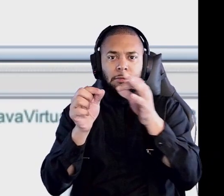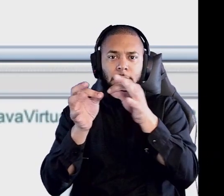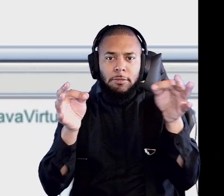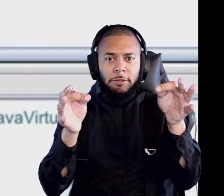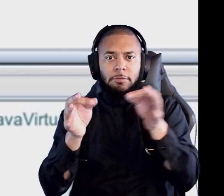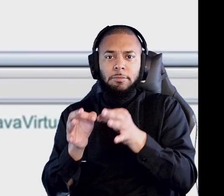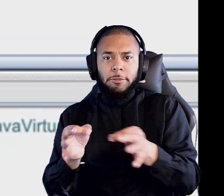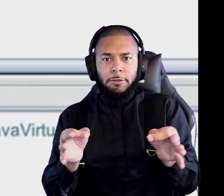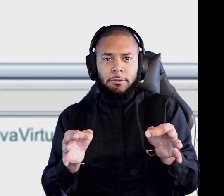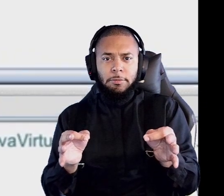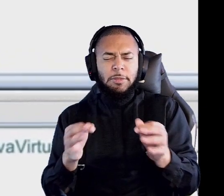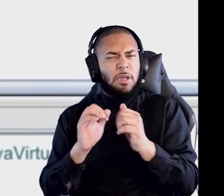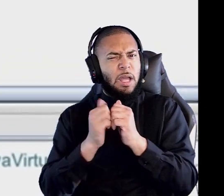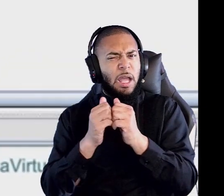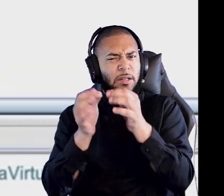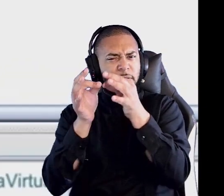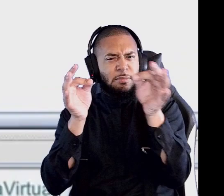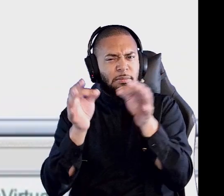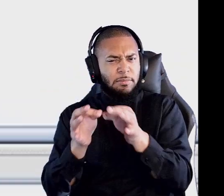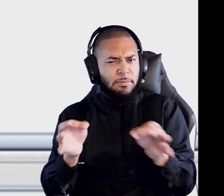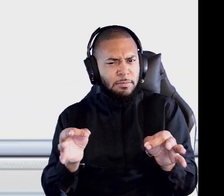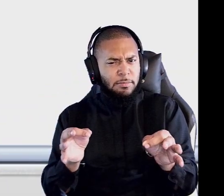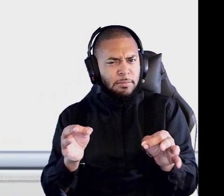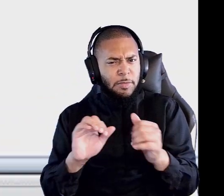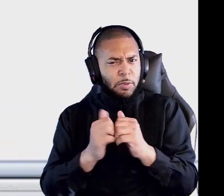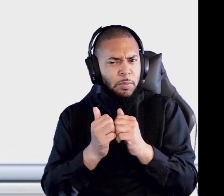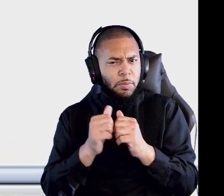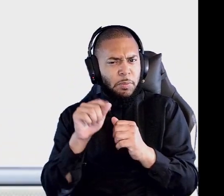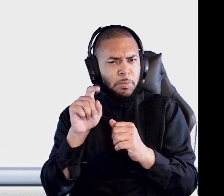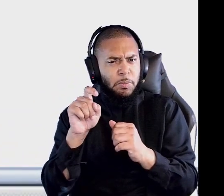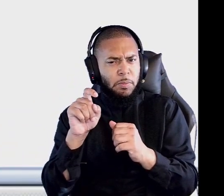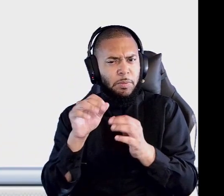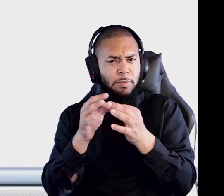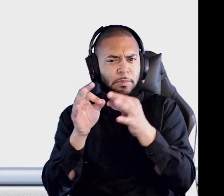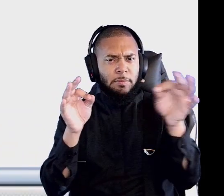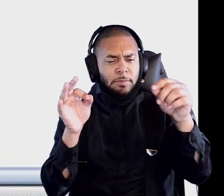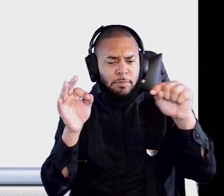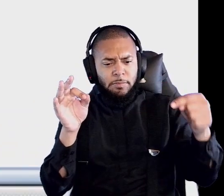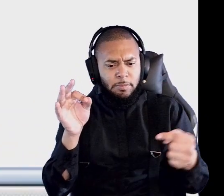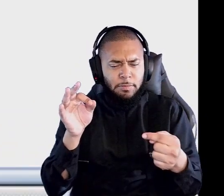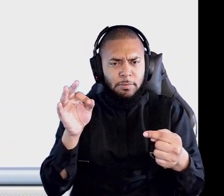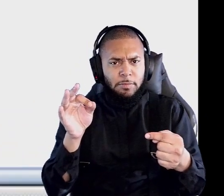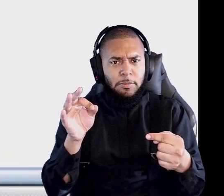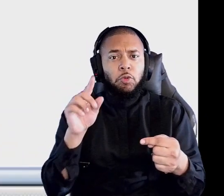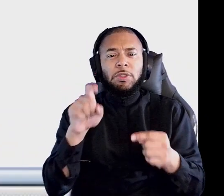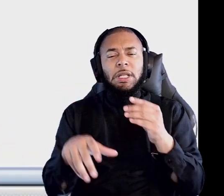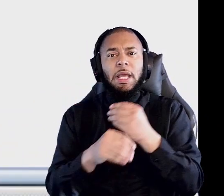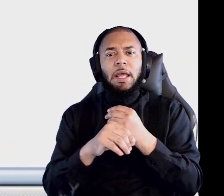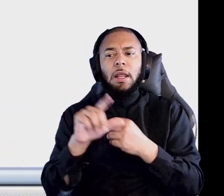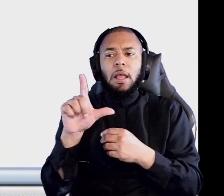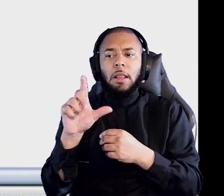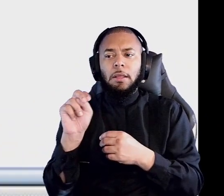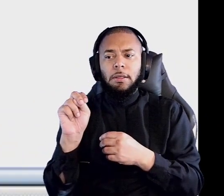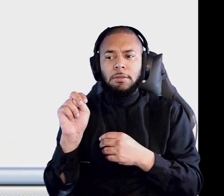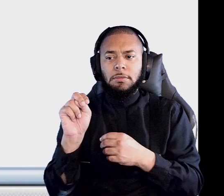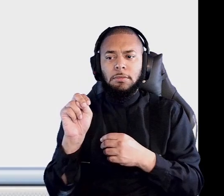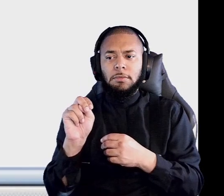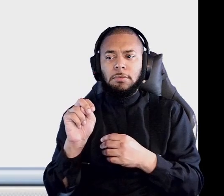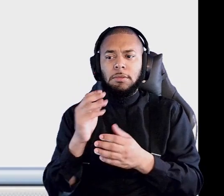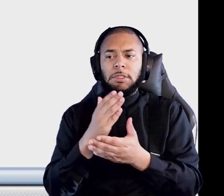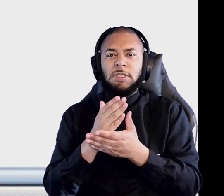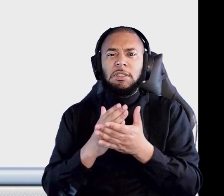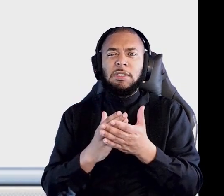it to advance to the next line in Java is put an ln. Some people pronounce that